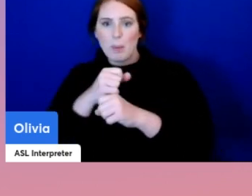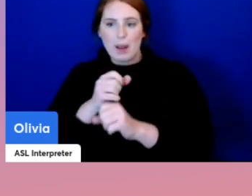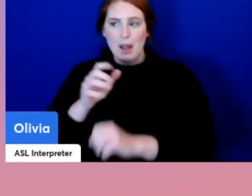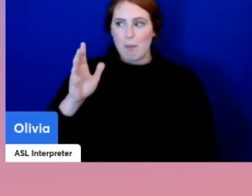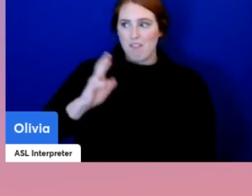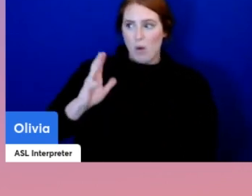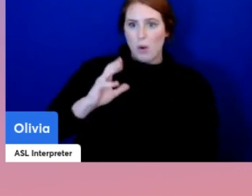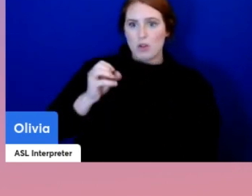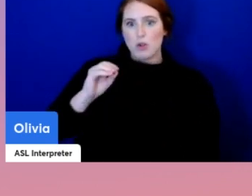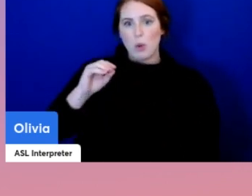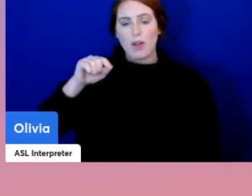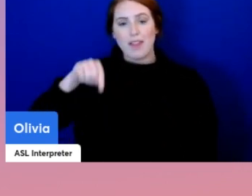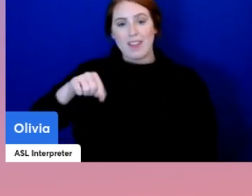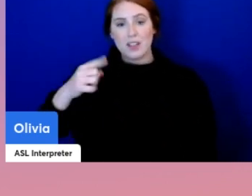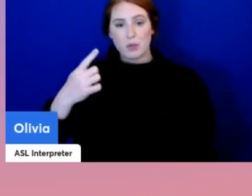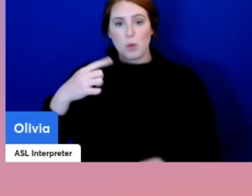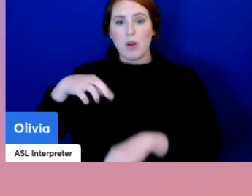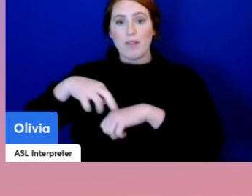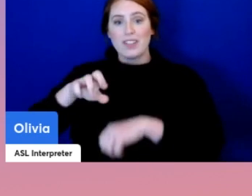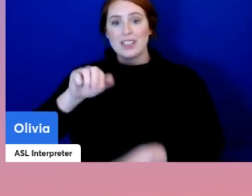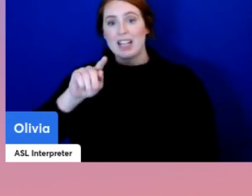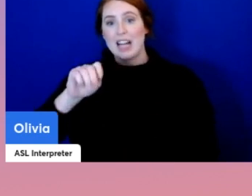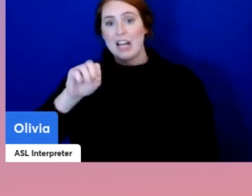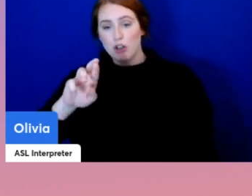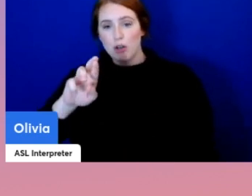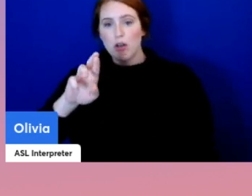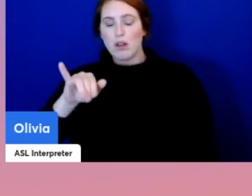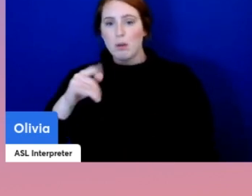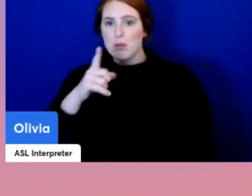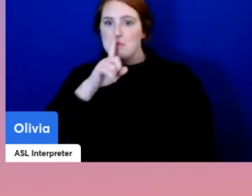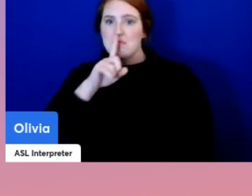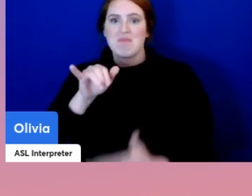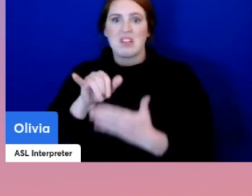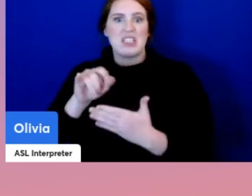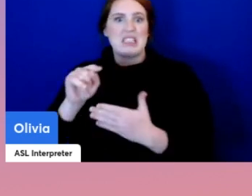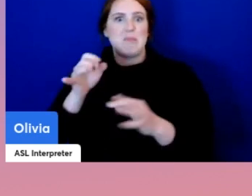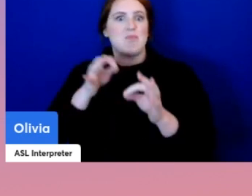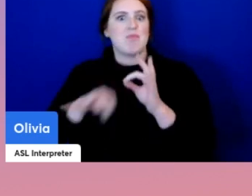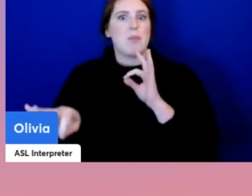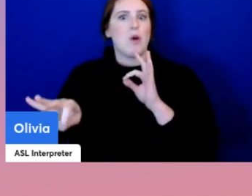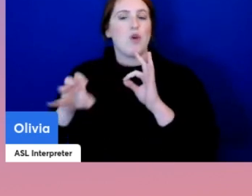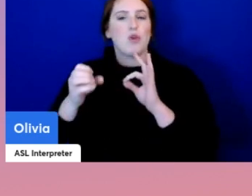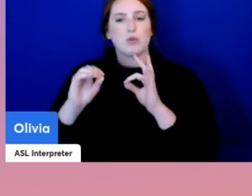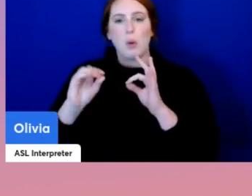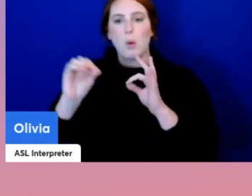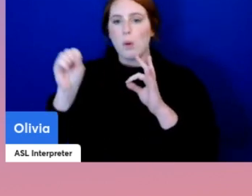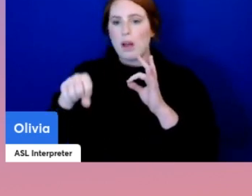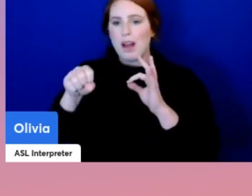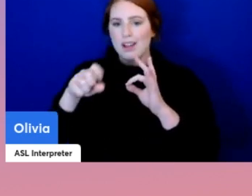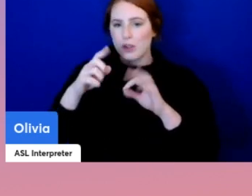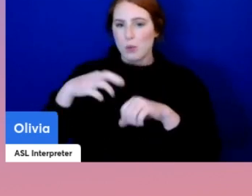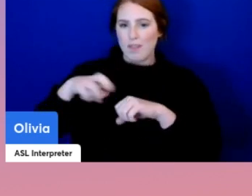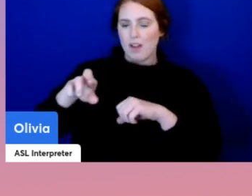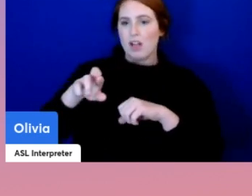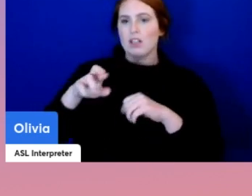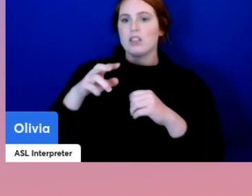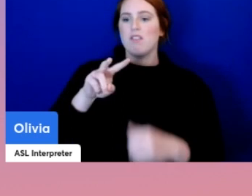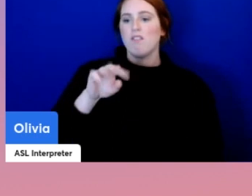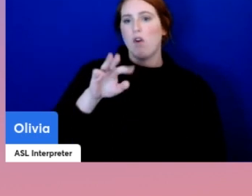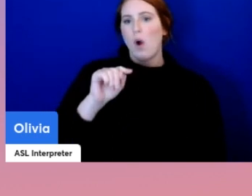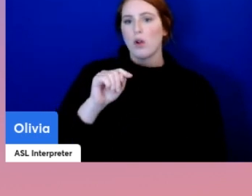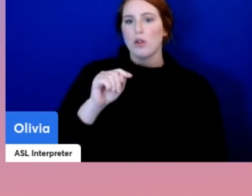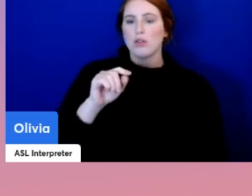the anchor, and that's pretty much it. I mean, yeah, you reference the Vault auth that we created